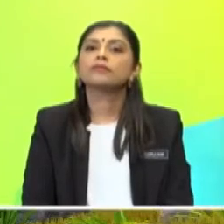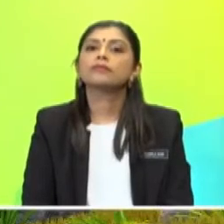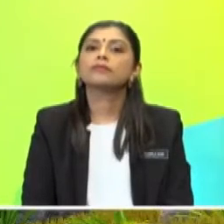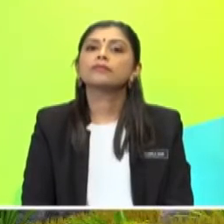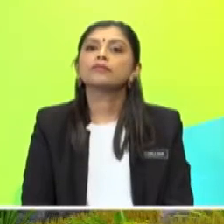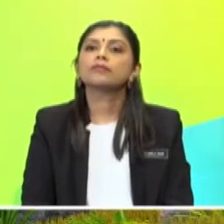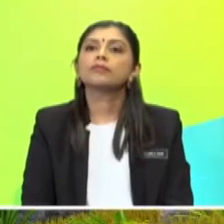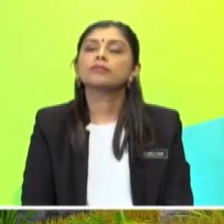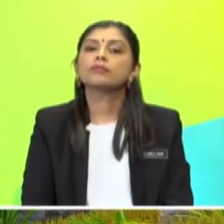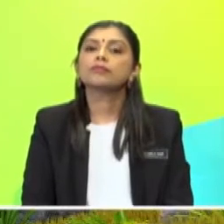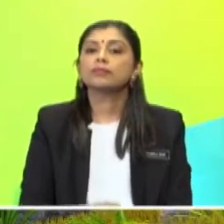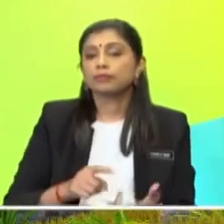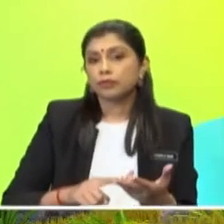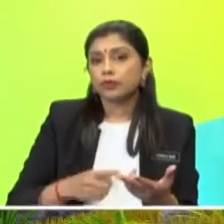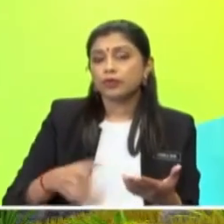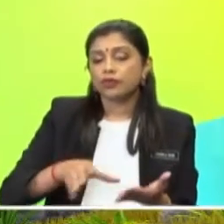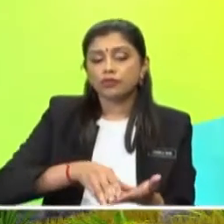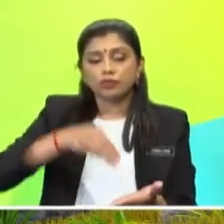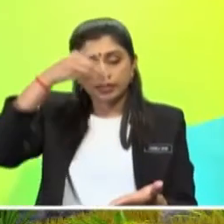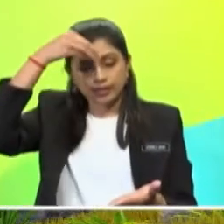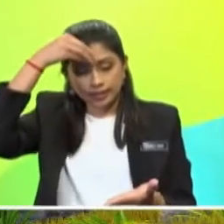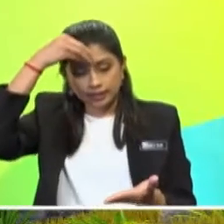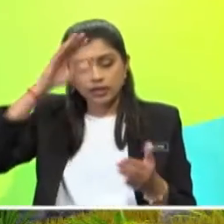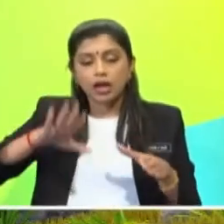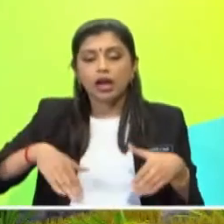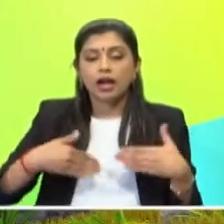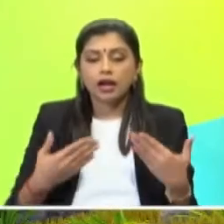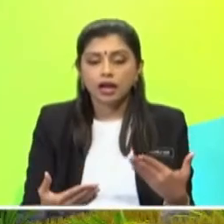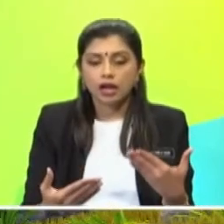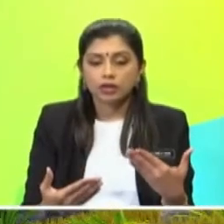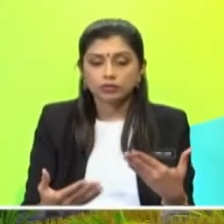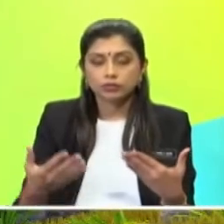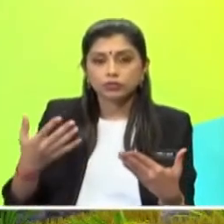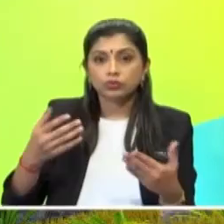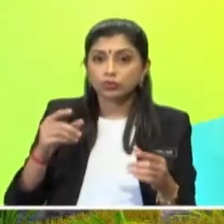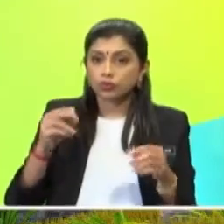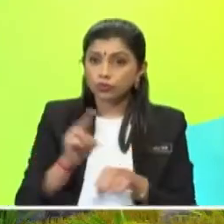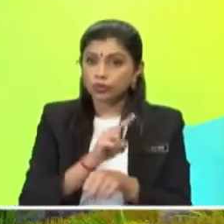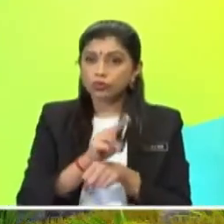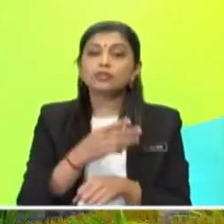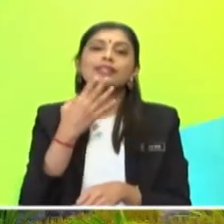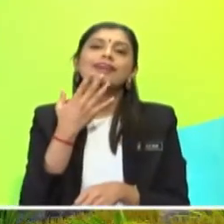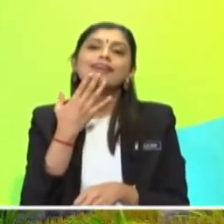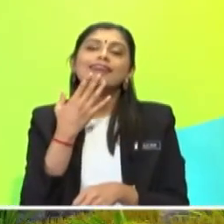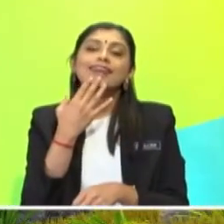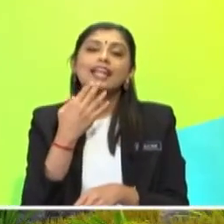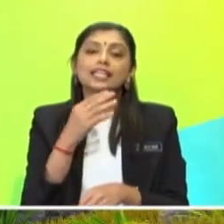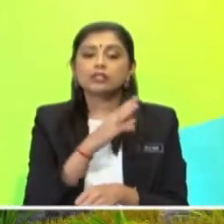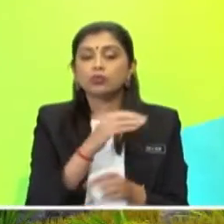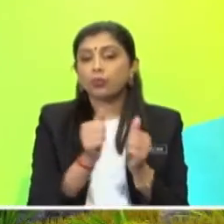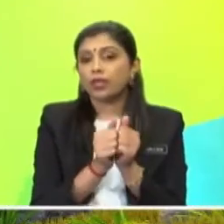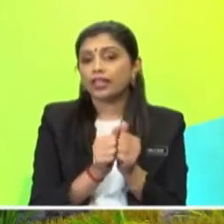So today, madam, I've discovered how to link the ideas of colors using linking words and conjunctions in